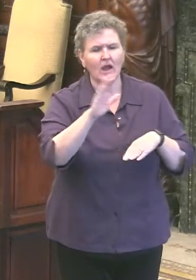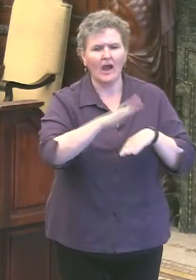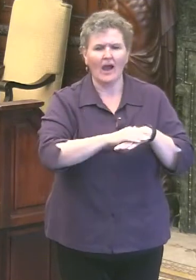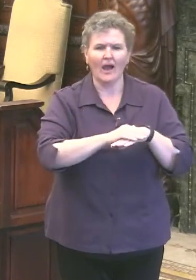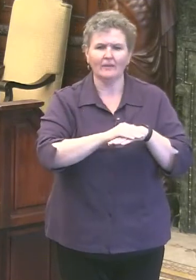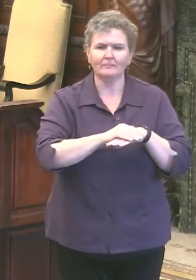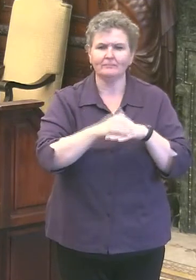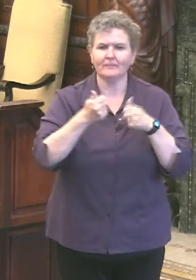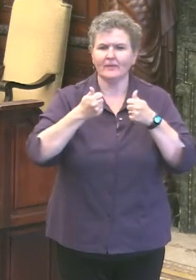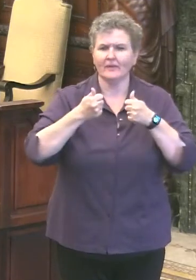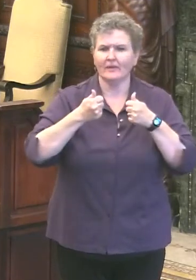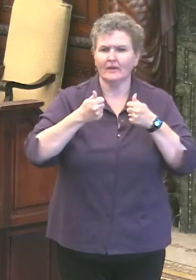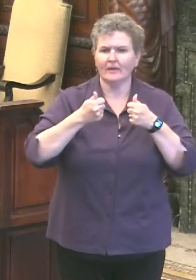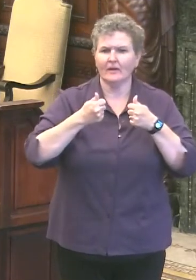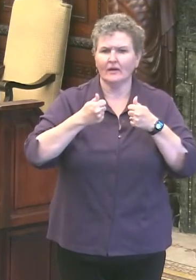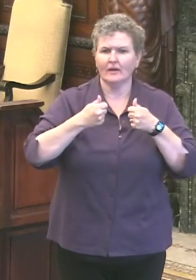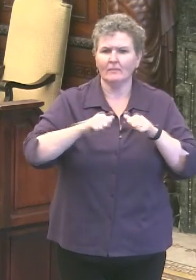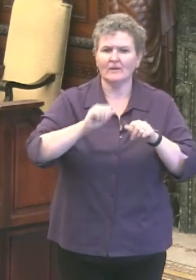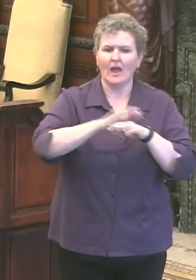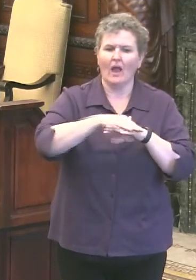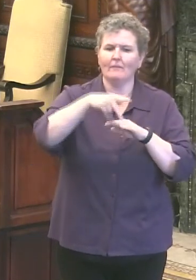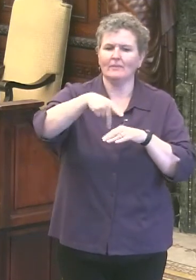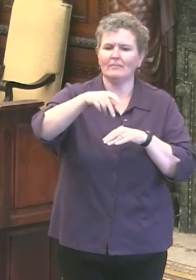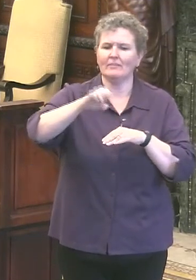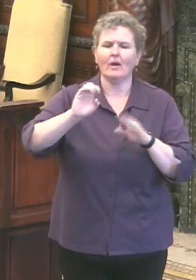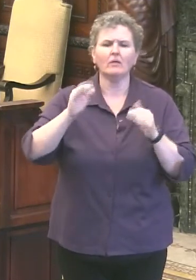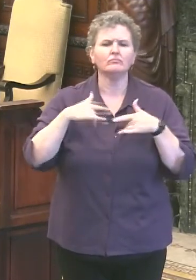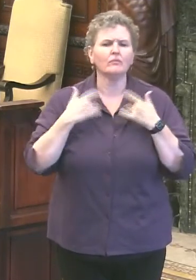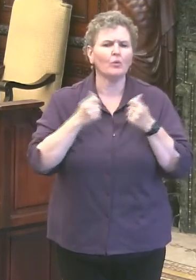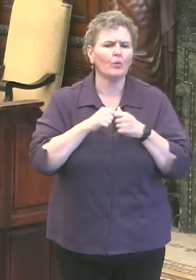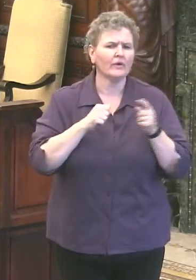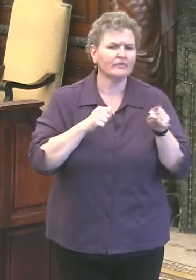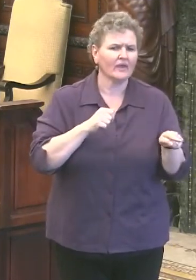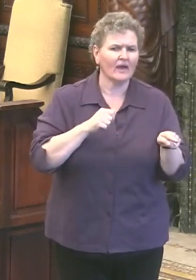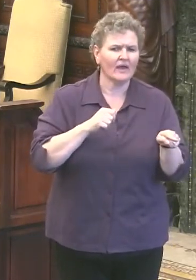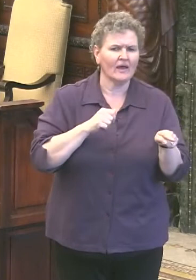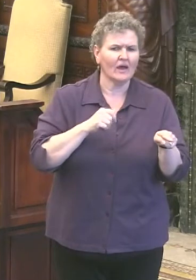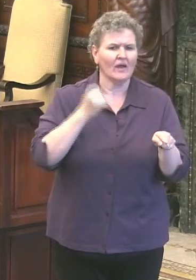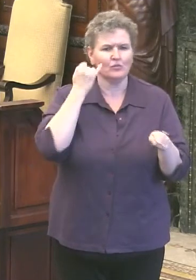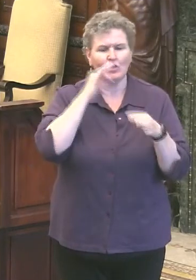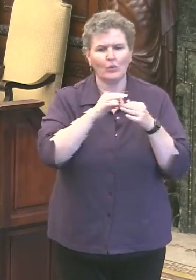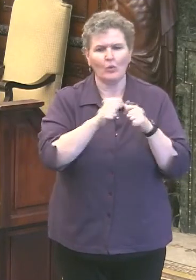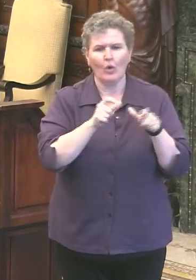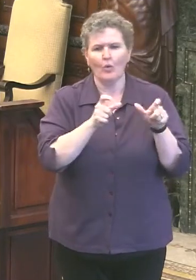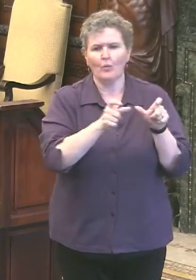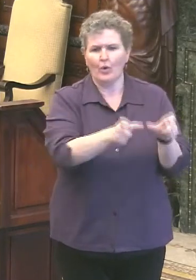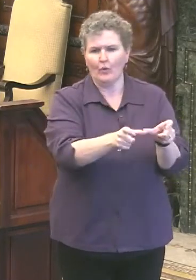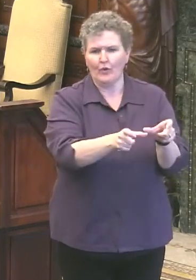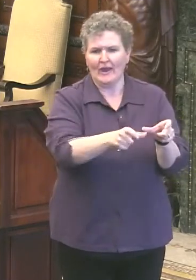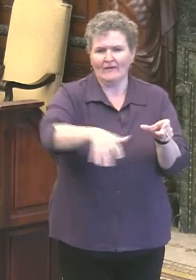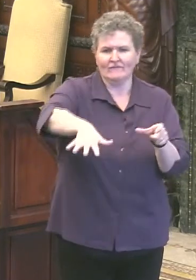PPE and also on the quarantine space leased by the city?